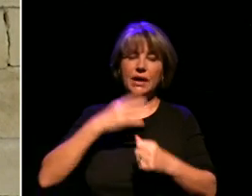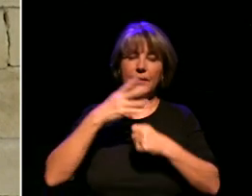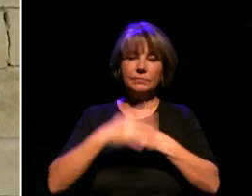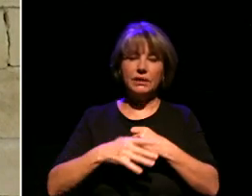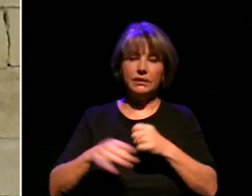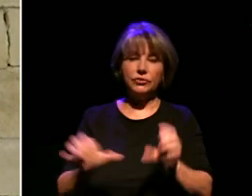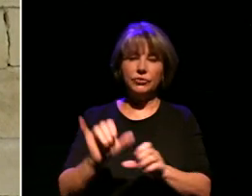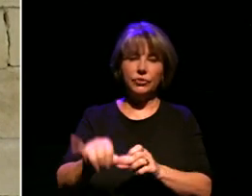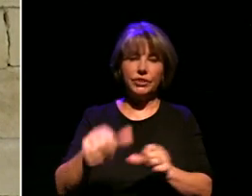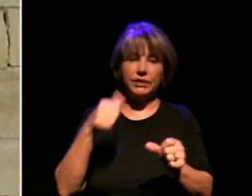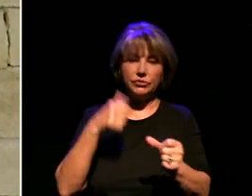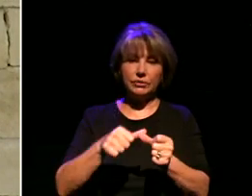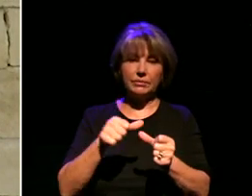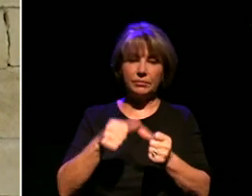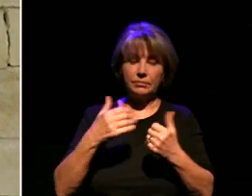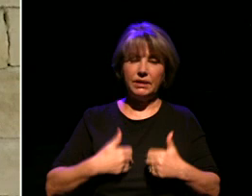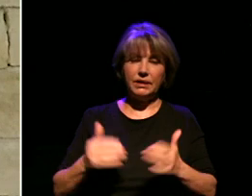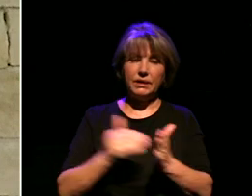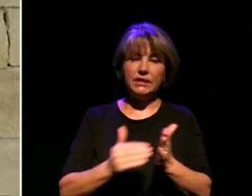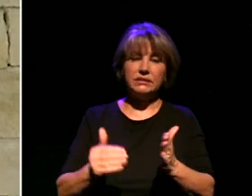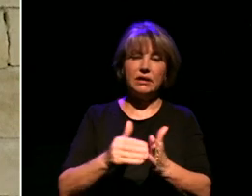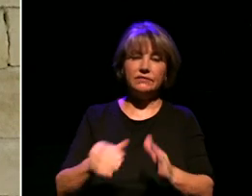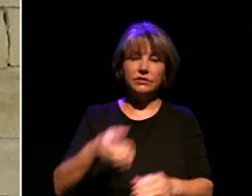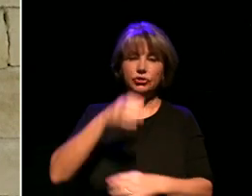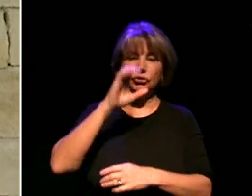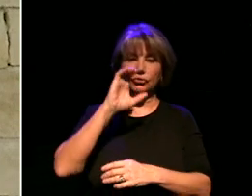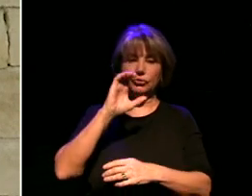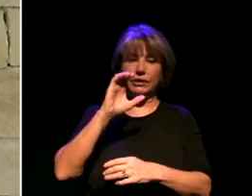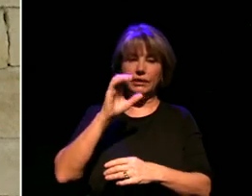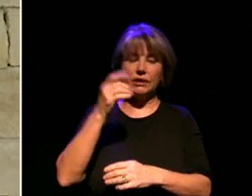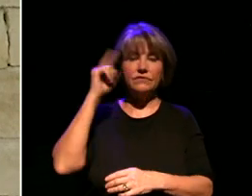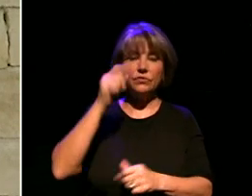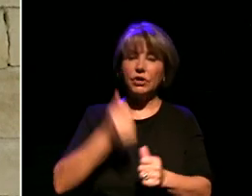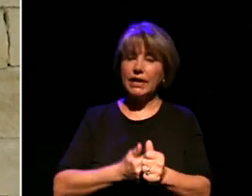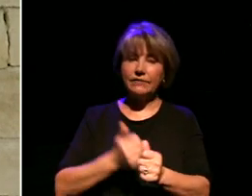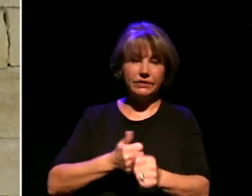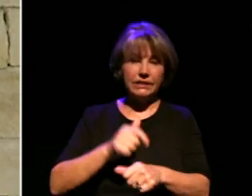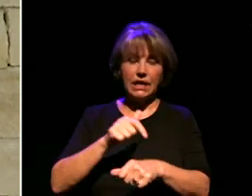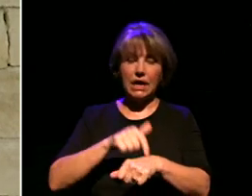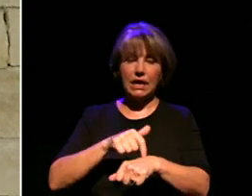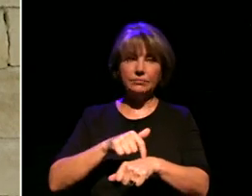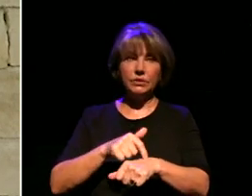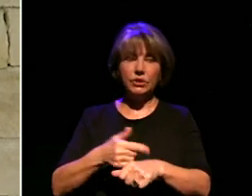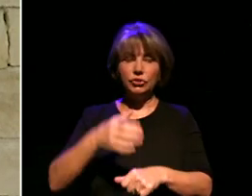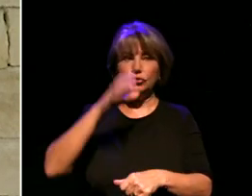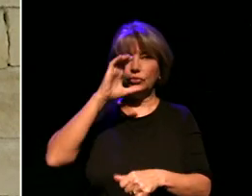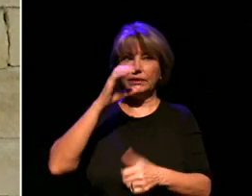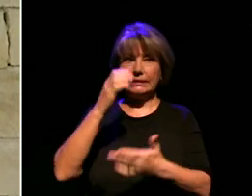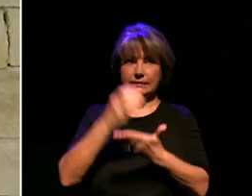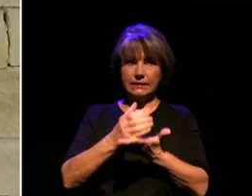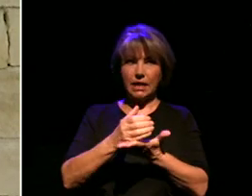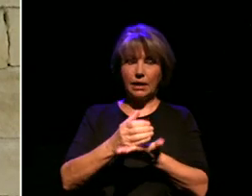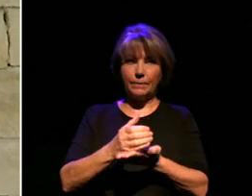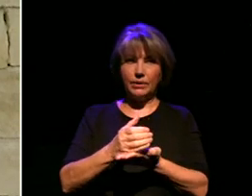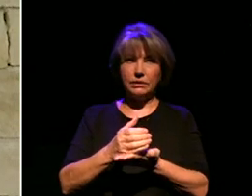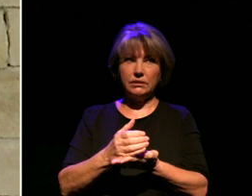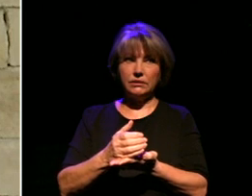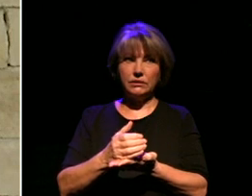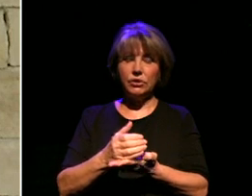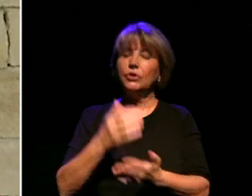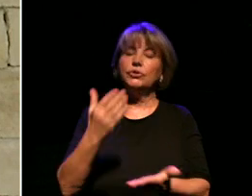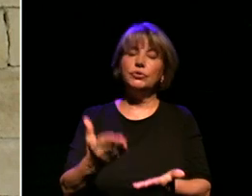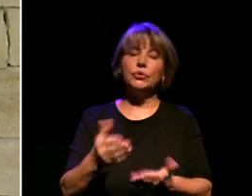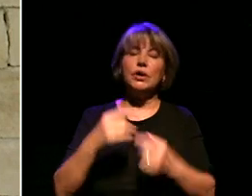remember me as often as you drink it. For every time you drink of this cup, you